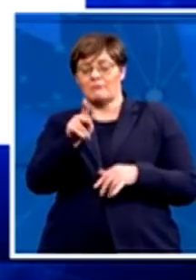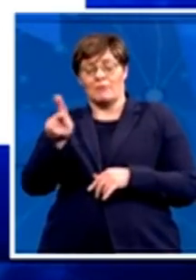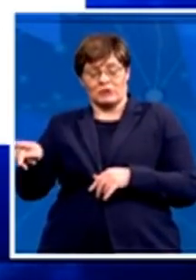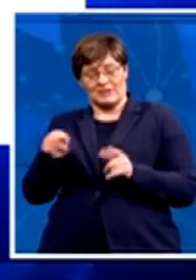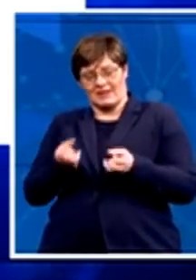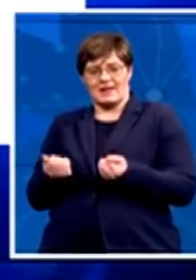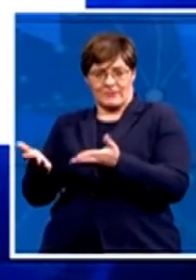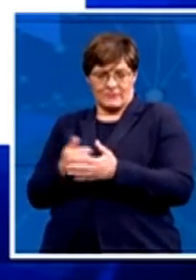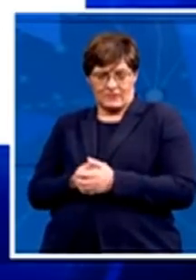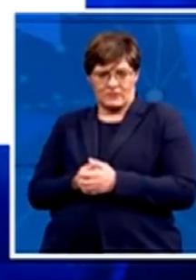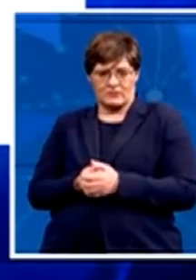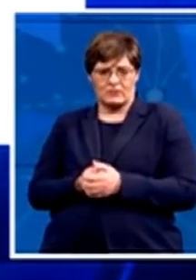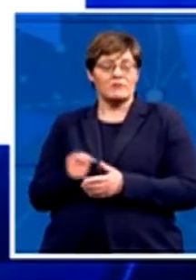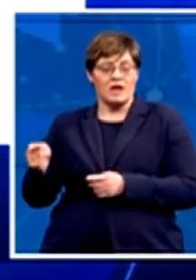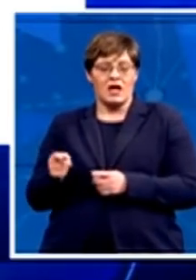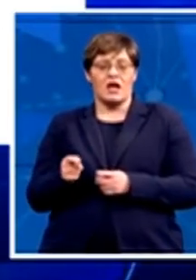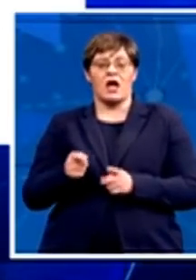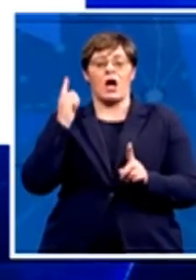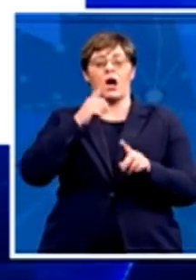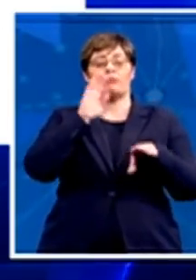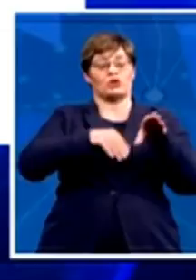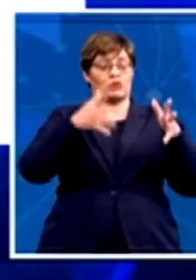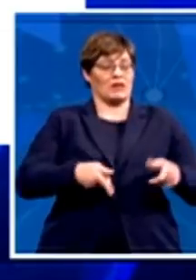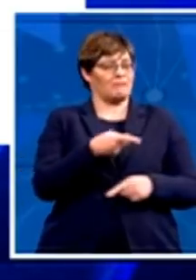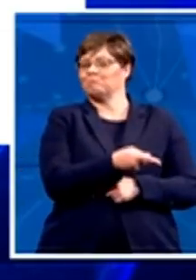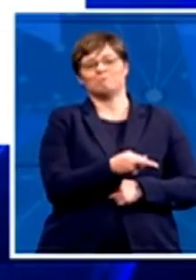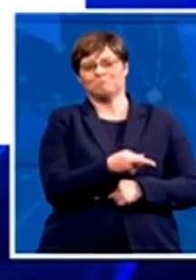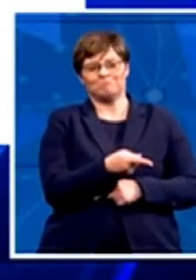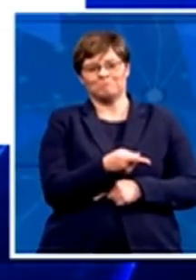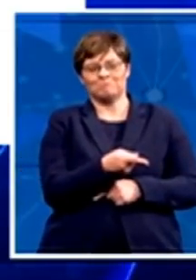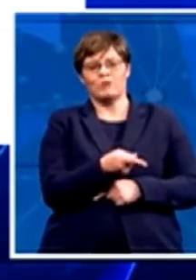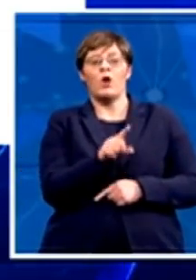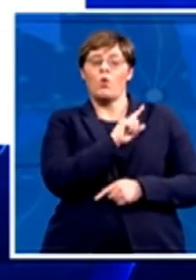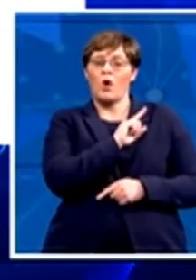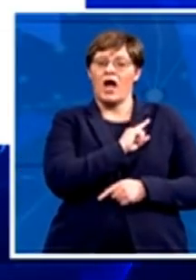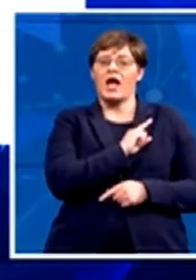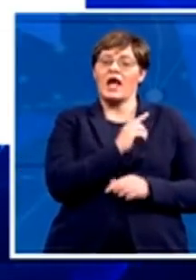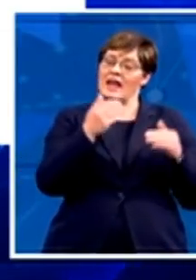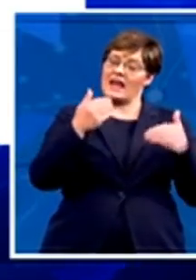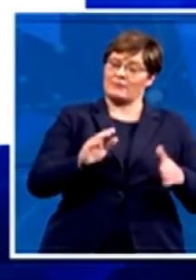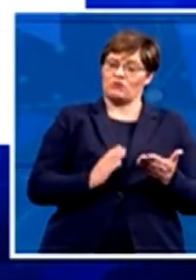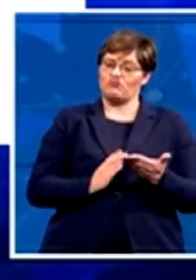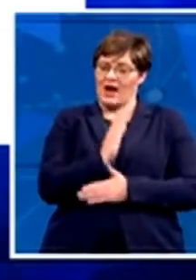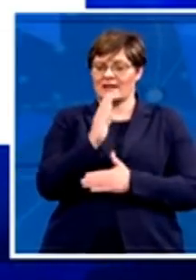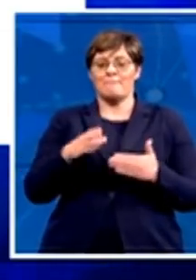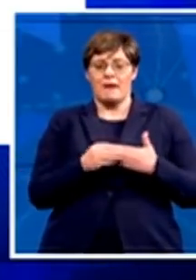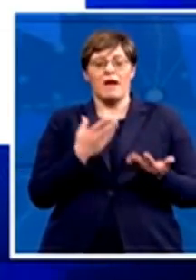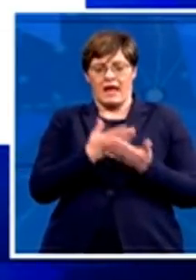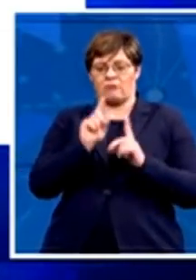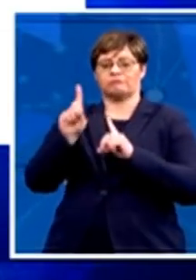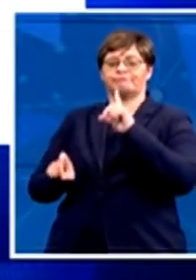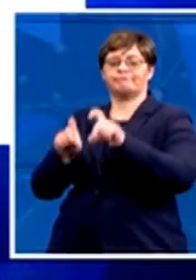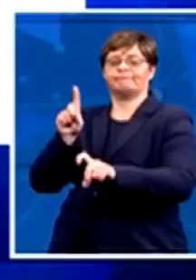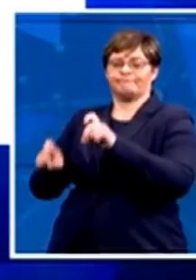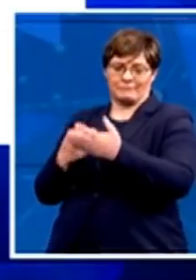and his or her presence will not in any way limit the right of members to ask questions. This,